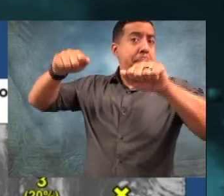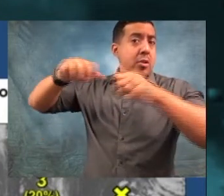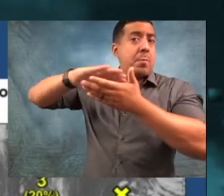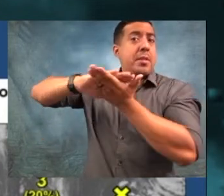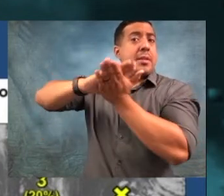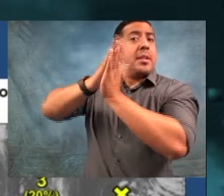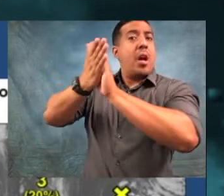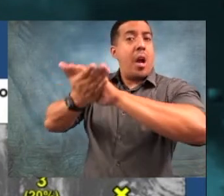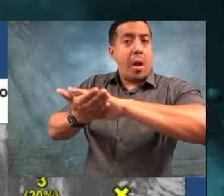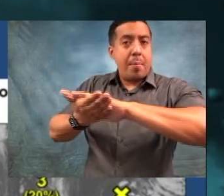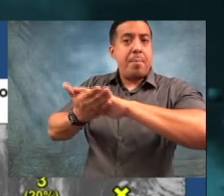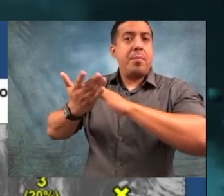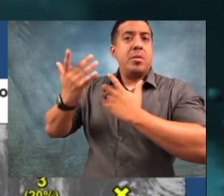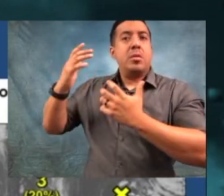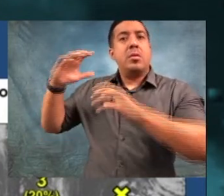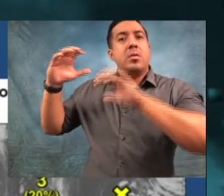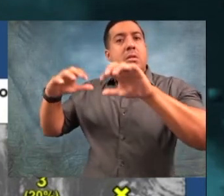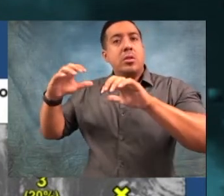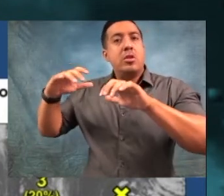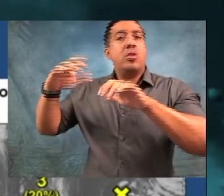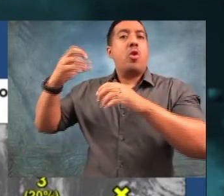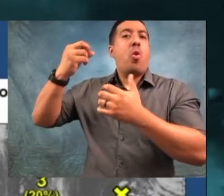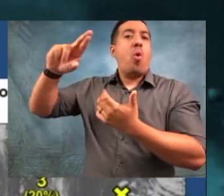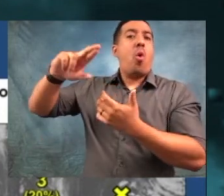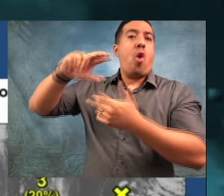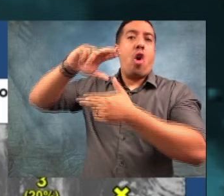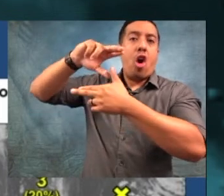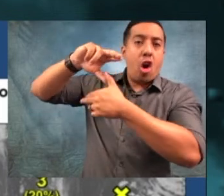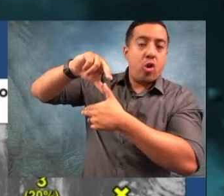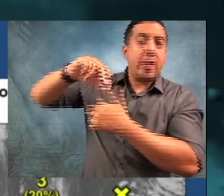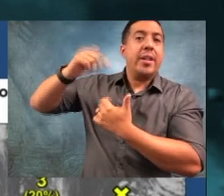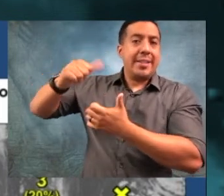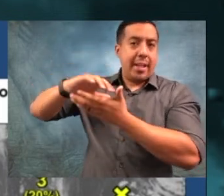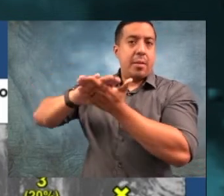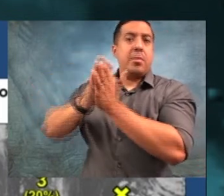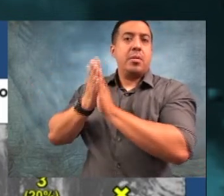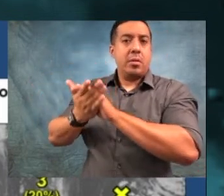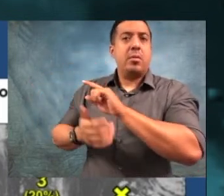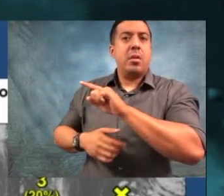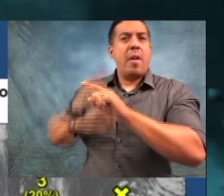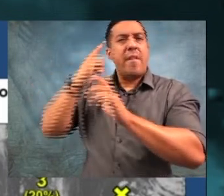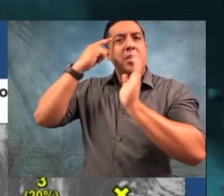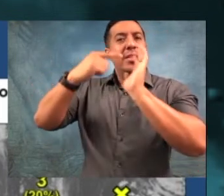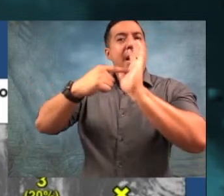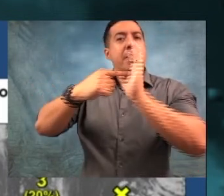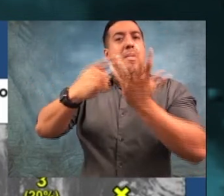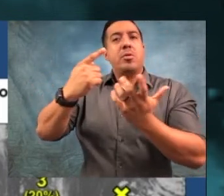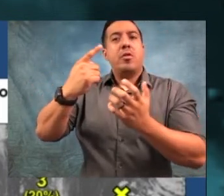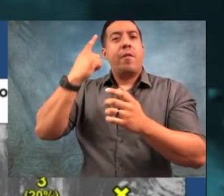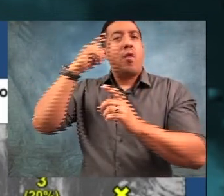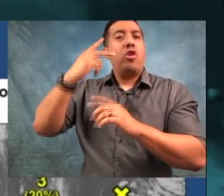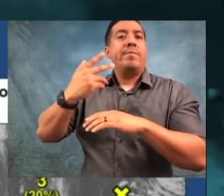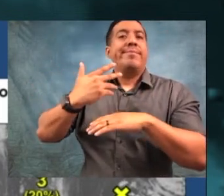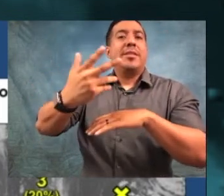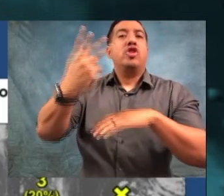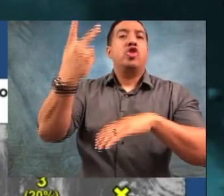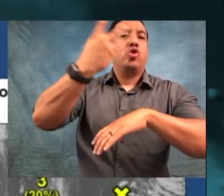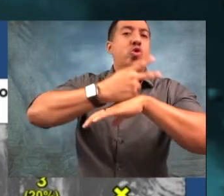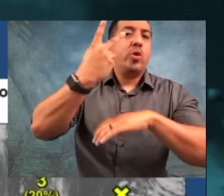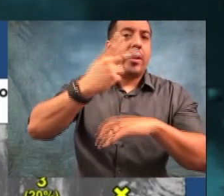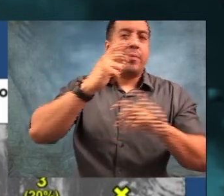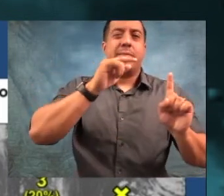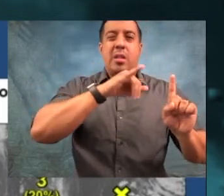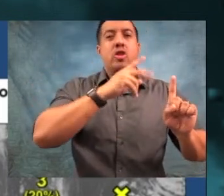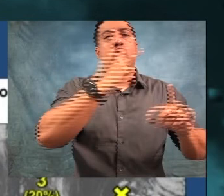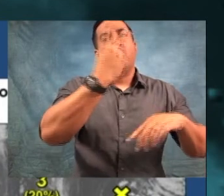disturbances which have the potential to develop into tropical depressions or tropical storms or hurricanes, in this case